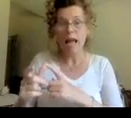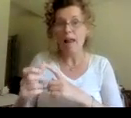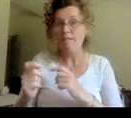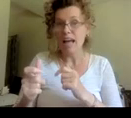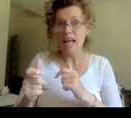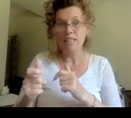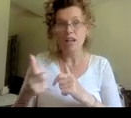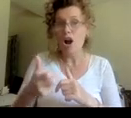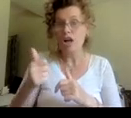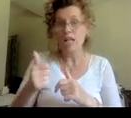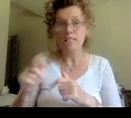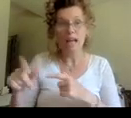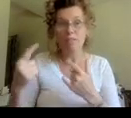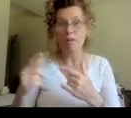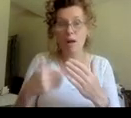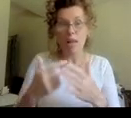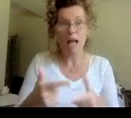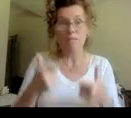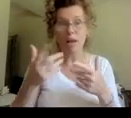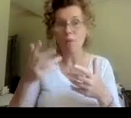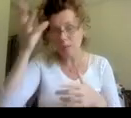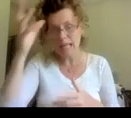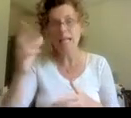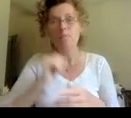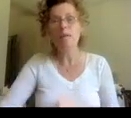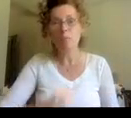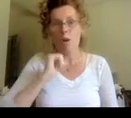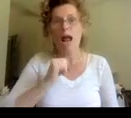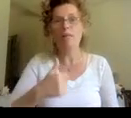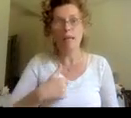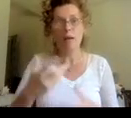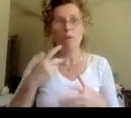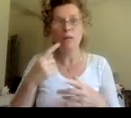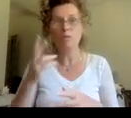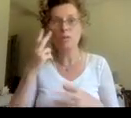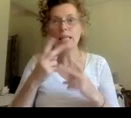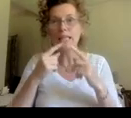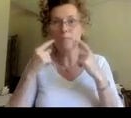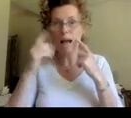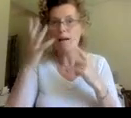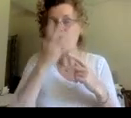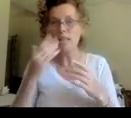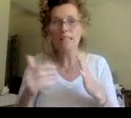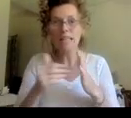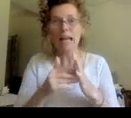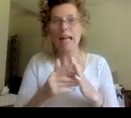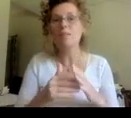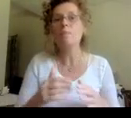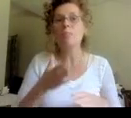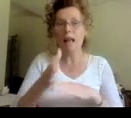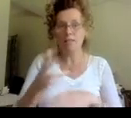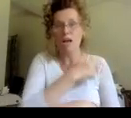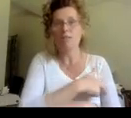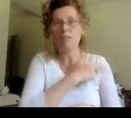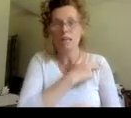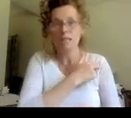in my entire life, because I wanted my dad to be proud of me. I wanted to see the smile on his face again after his hospitalization. I know that he is.